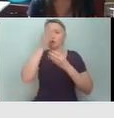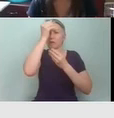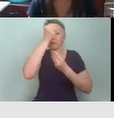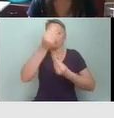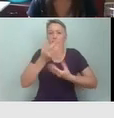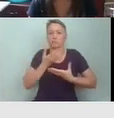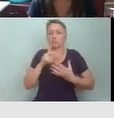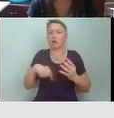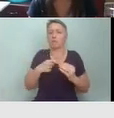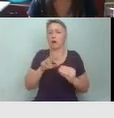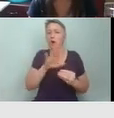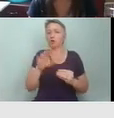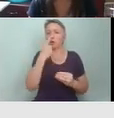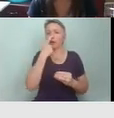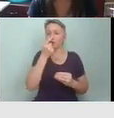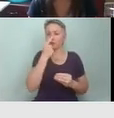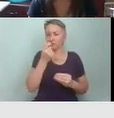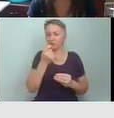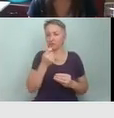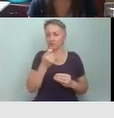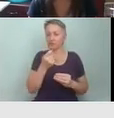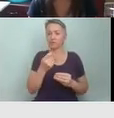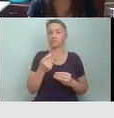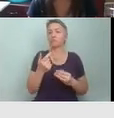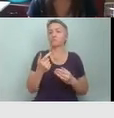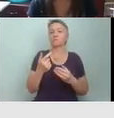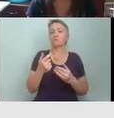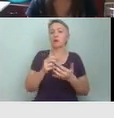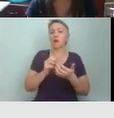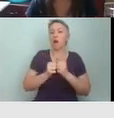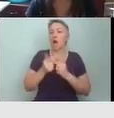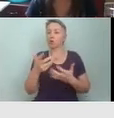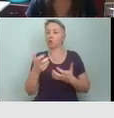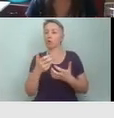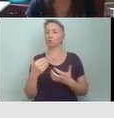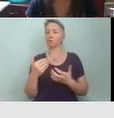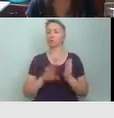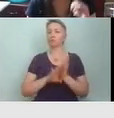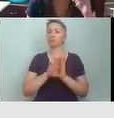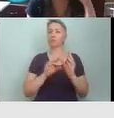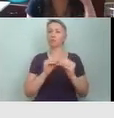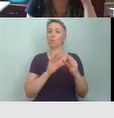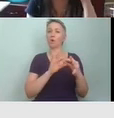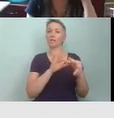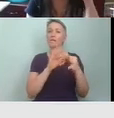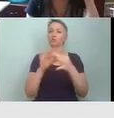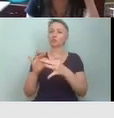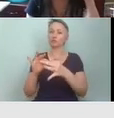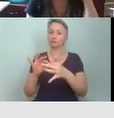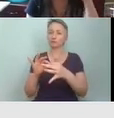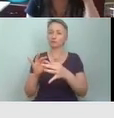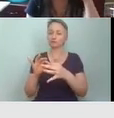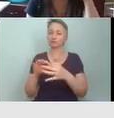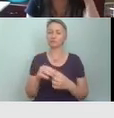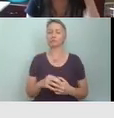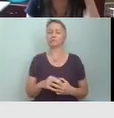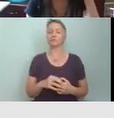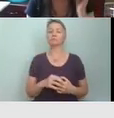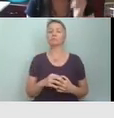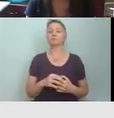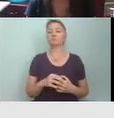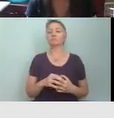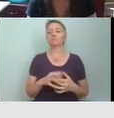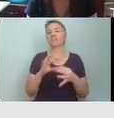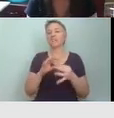in participating in to have some more connection and just hear from more of your colleagues in